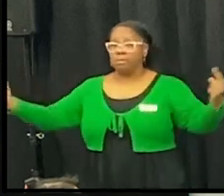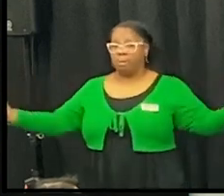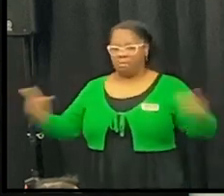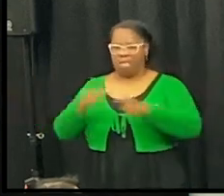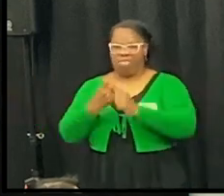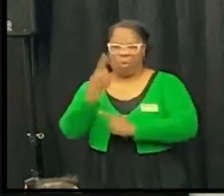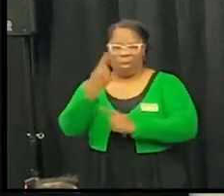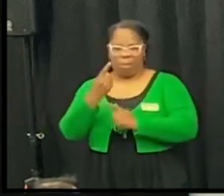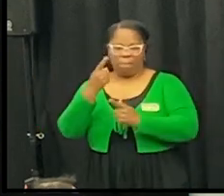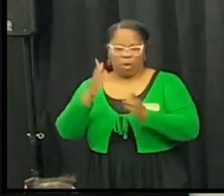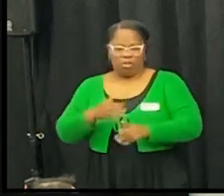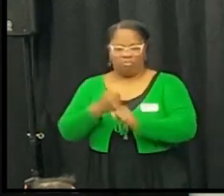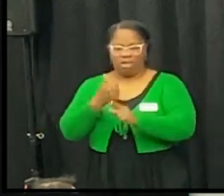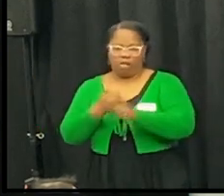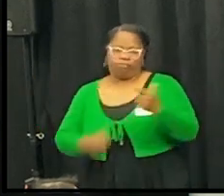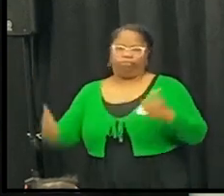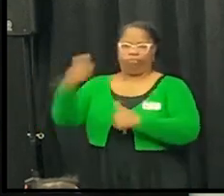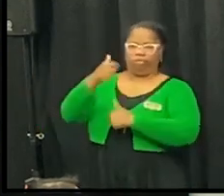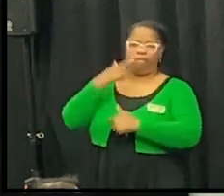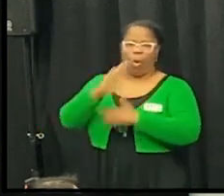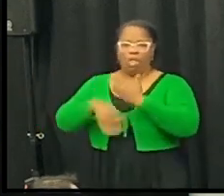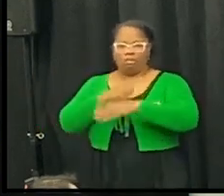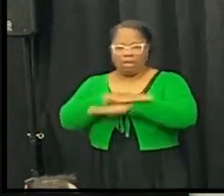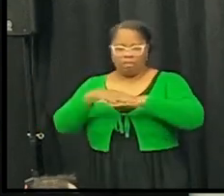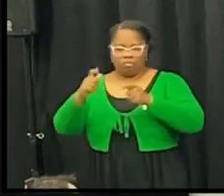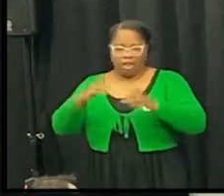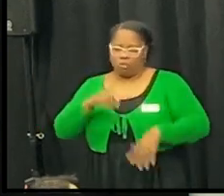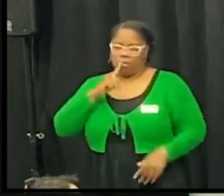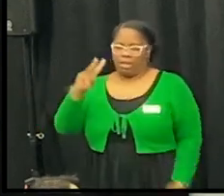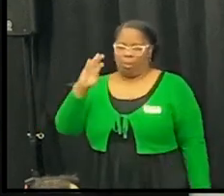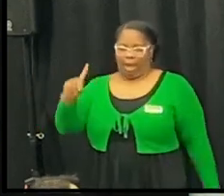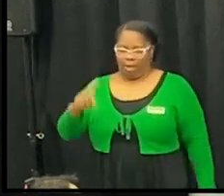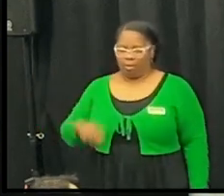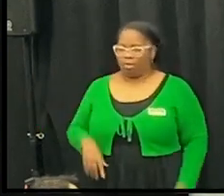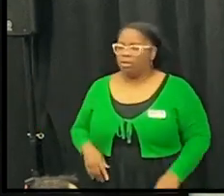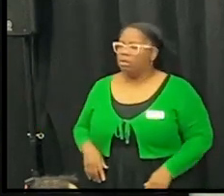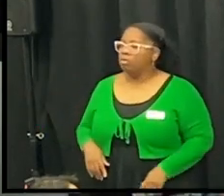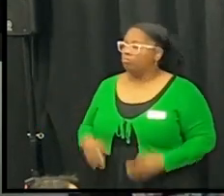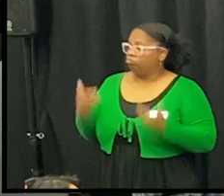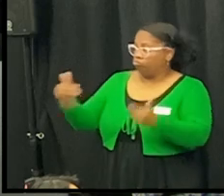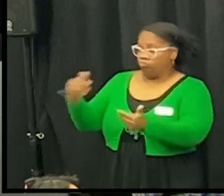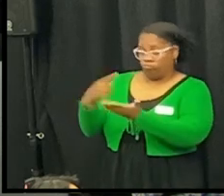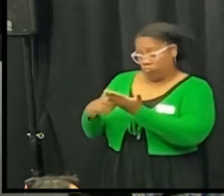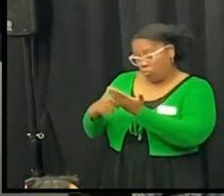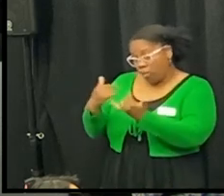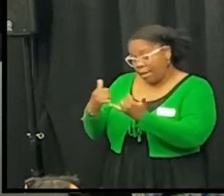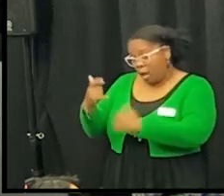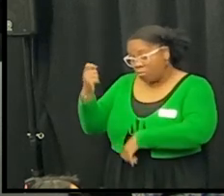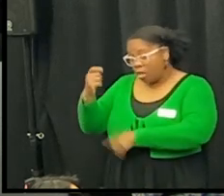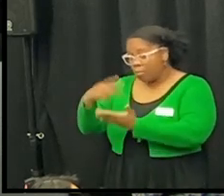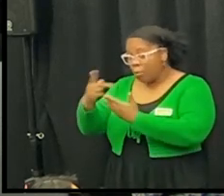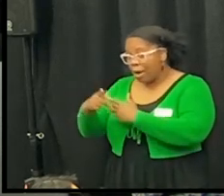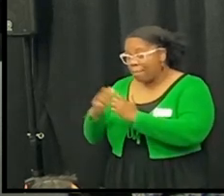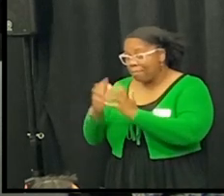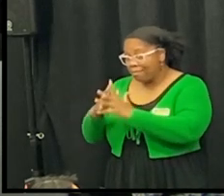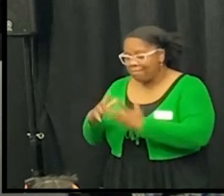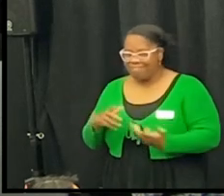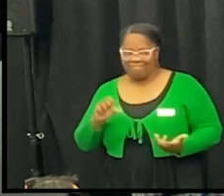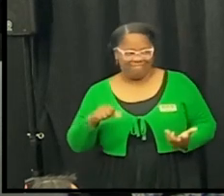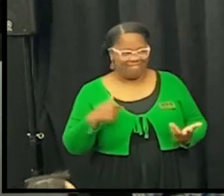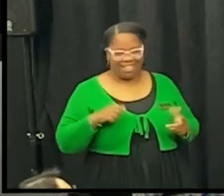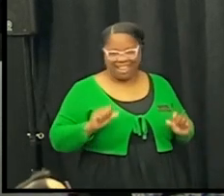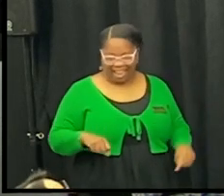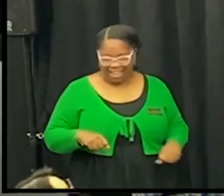everything. And it's wild. Do you want to talk right now about the scholarship program you started? I can,